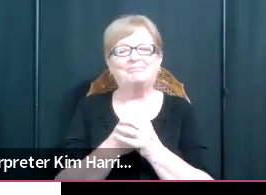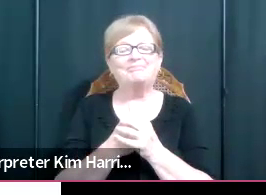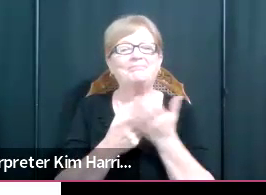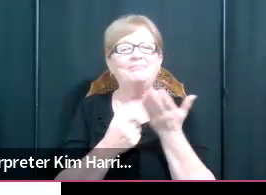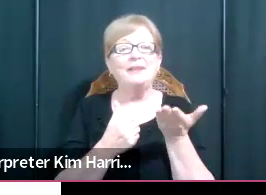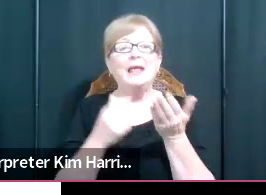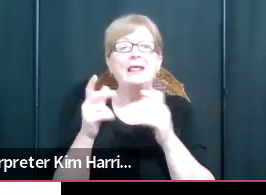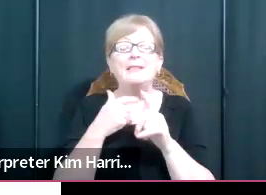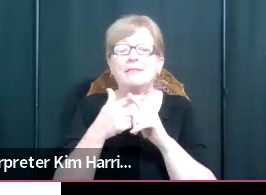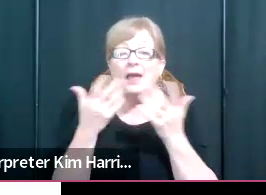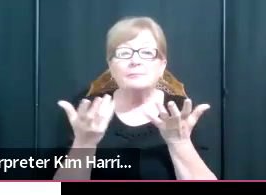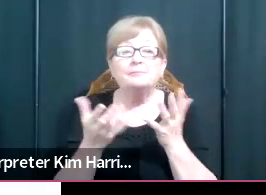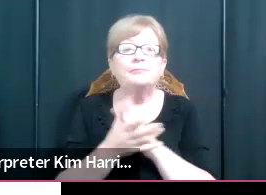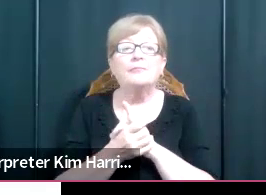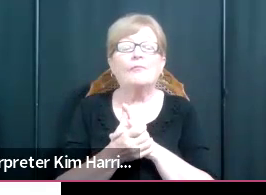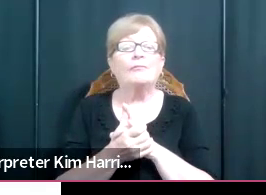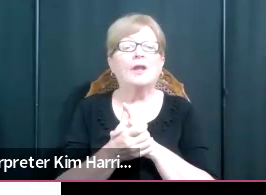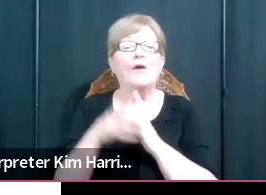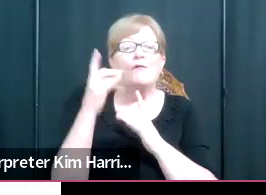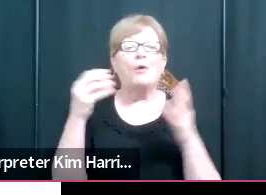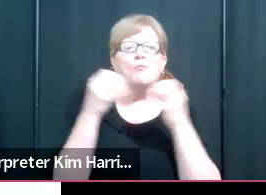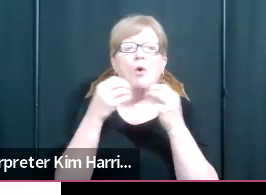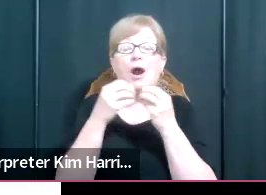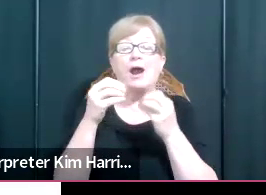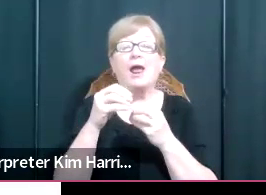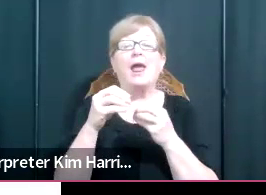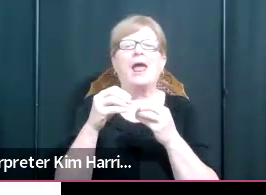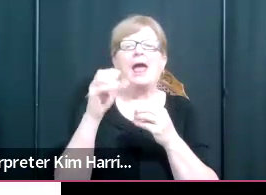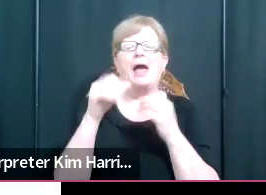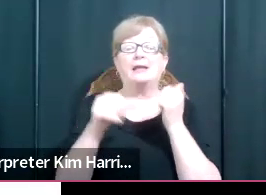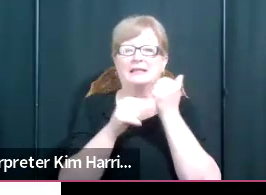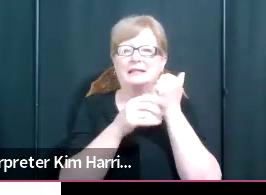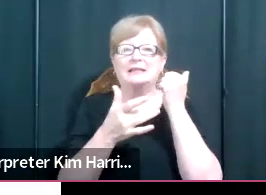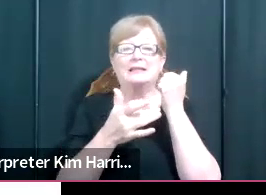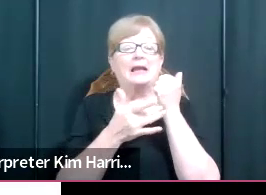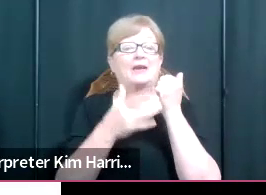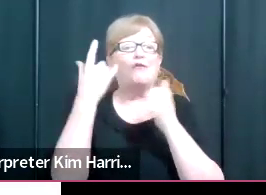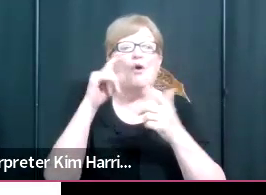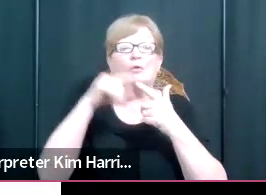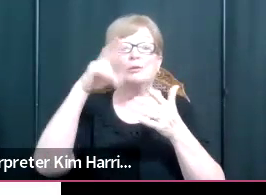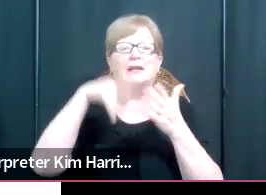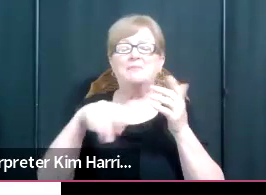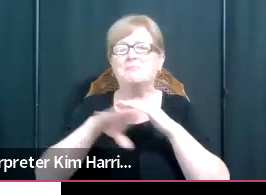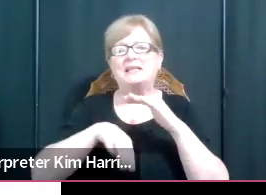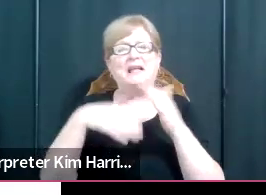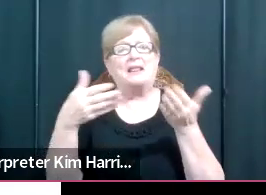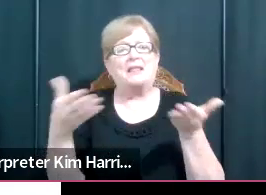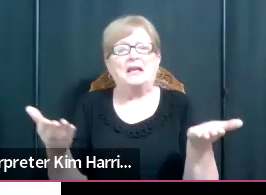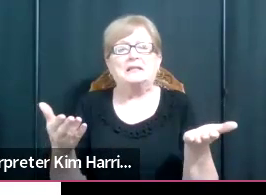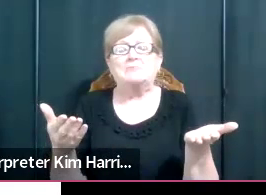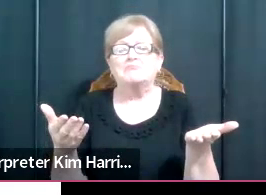then for more AT for reading, just some really, really basic things to